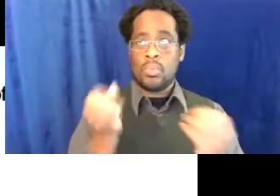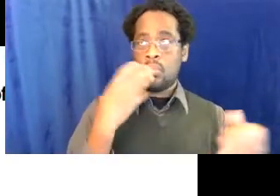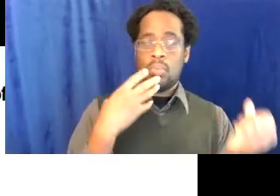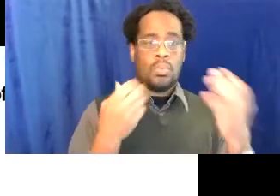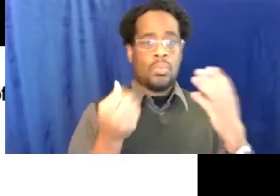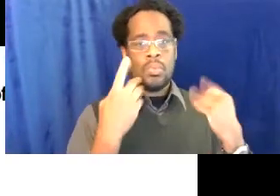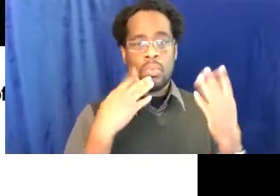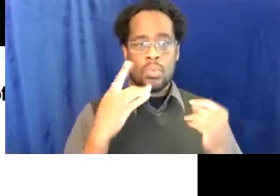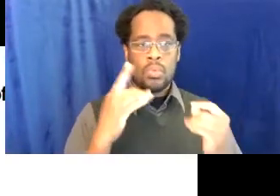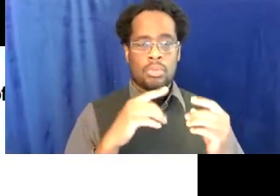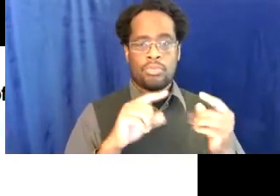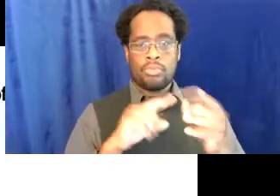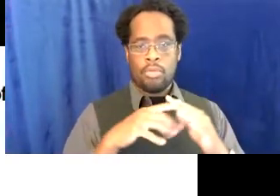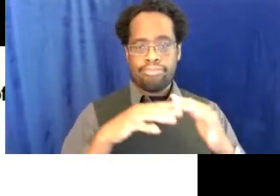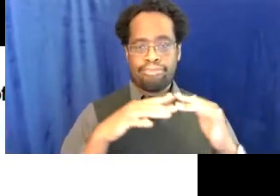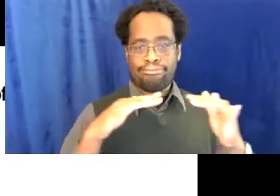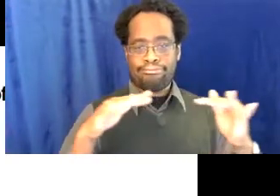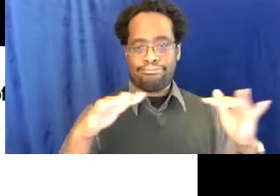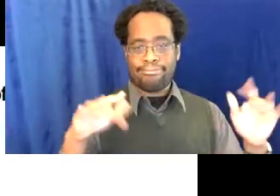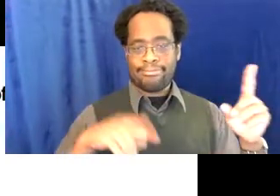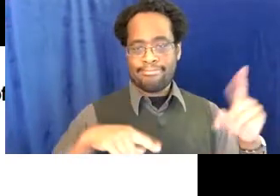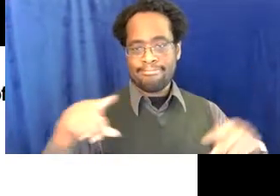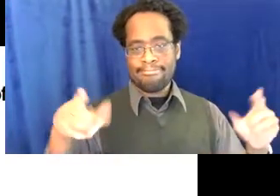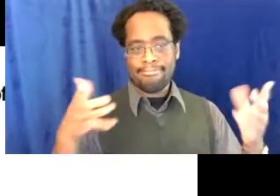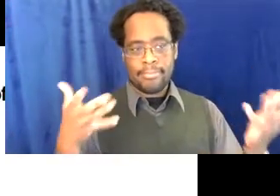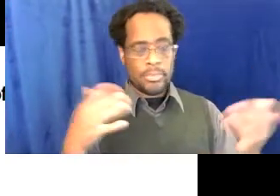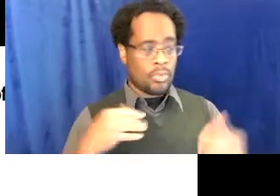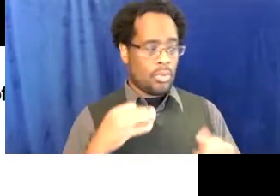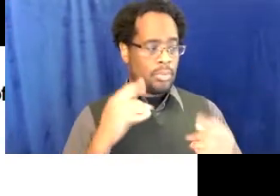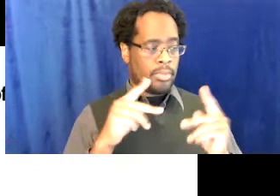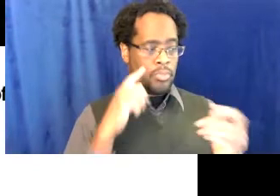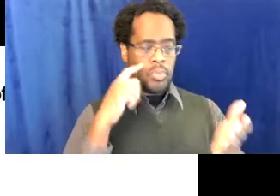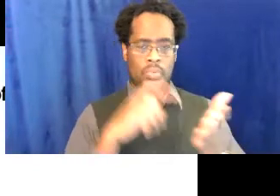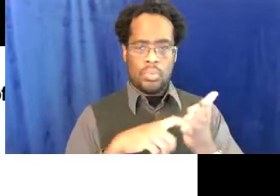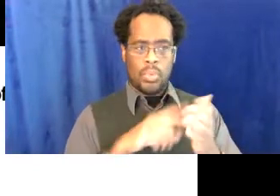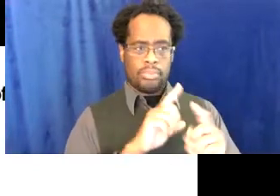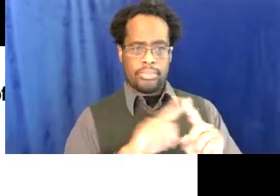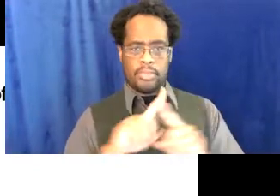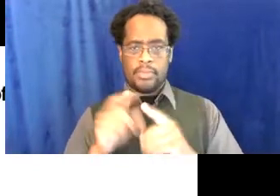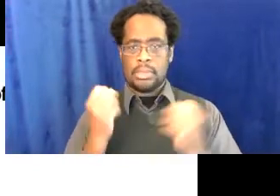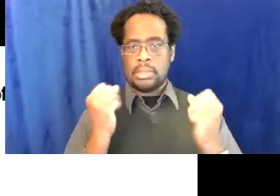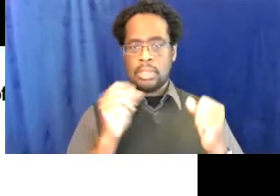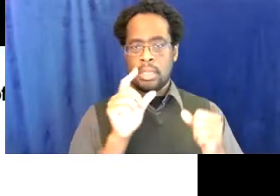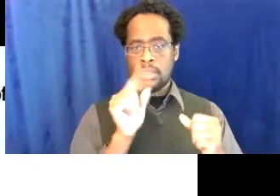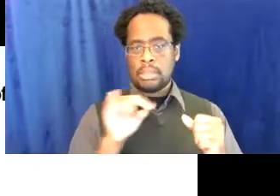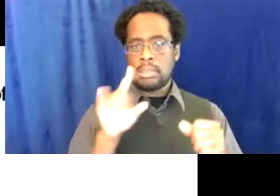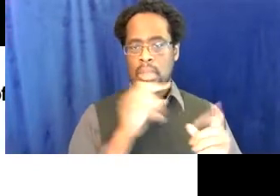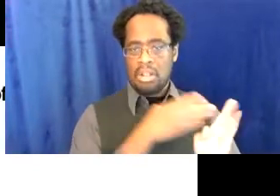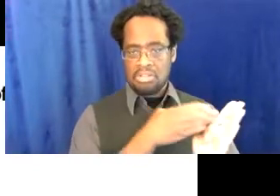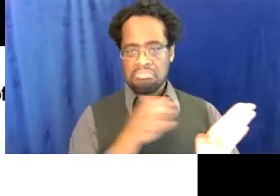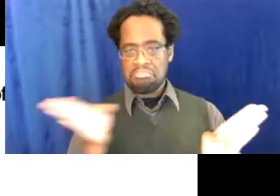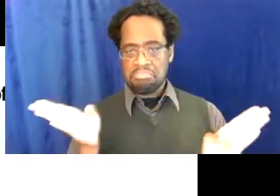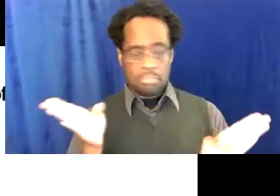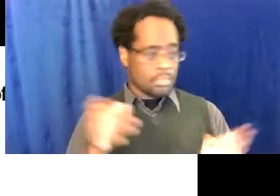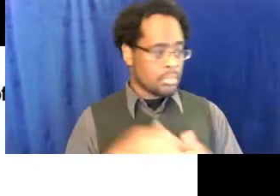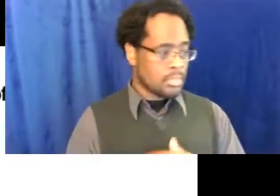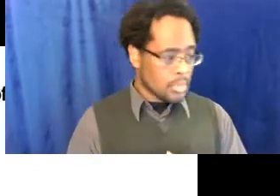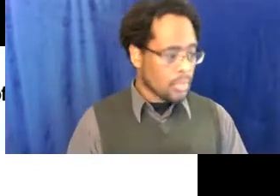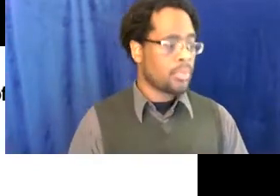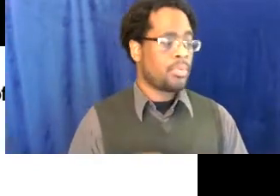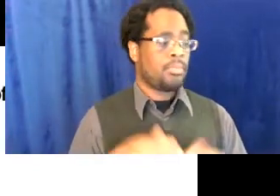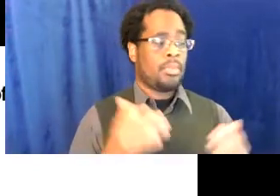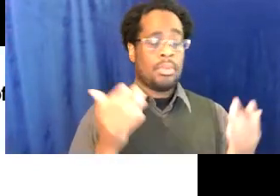grammar. So deaf people go into school for their education. They're exposed to a variety of